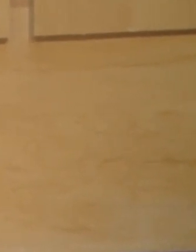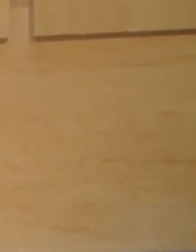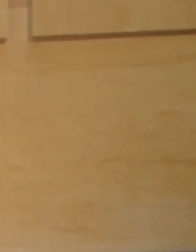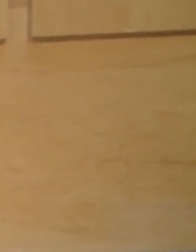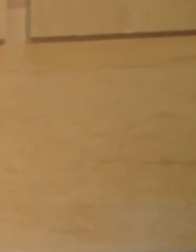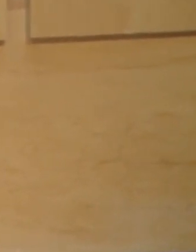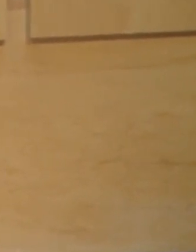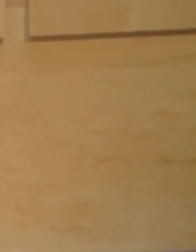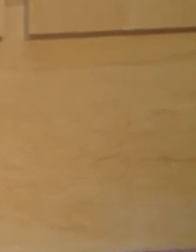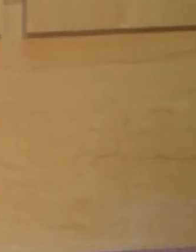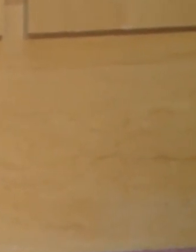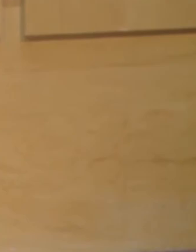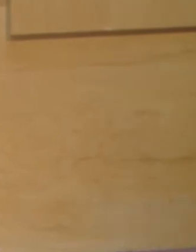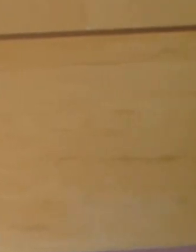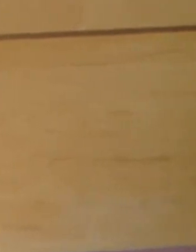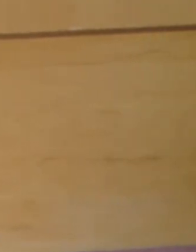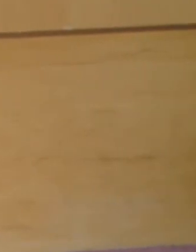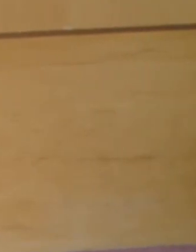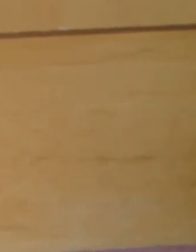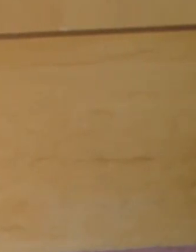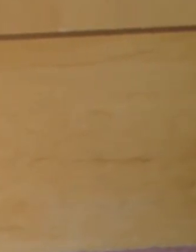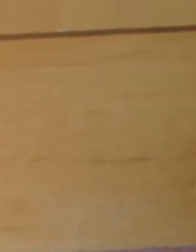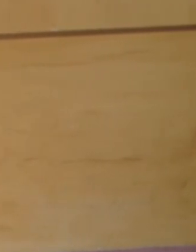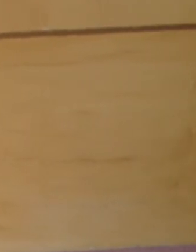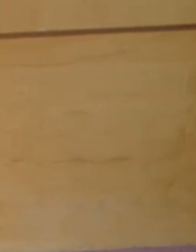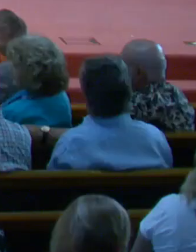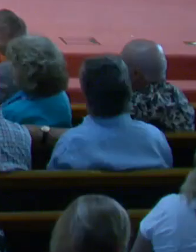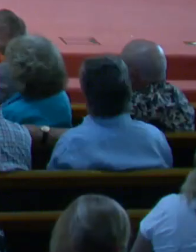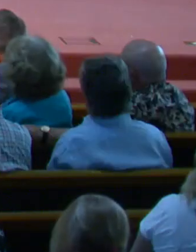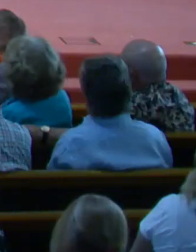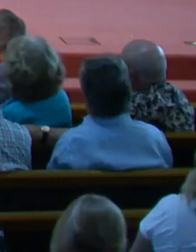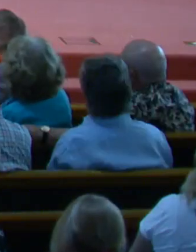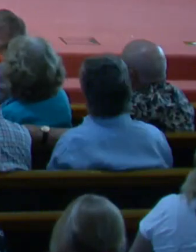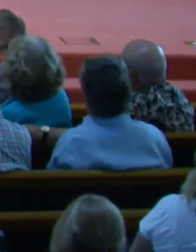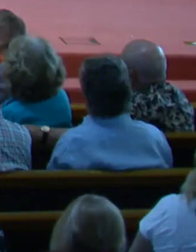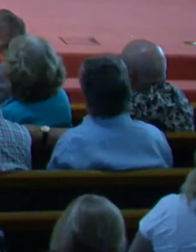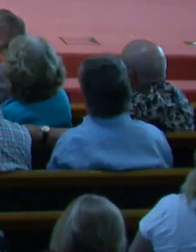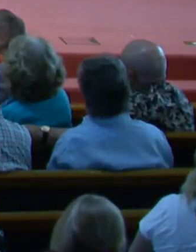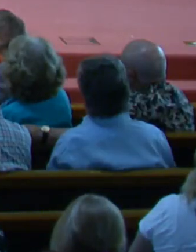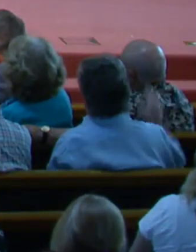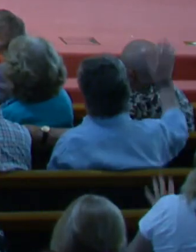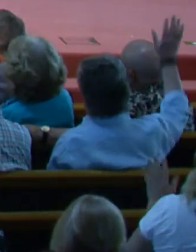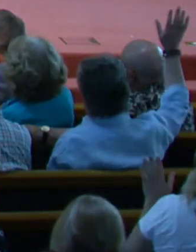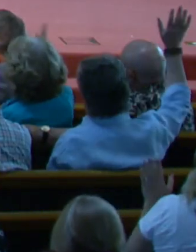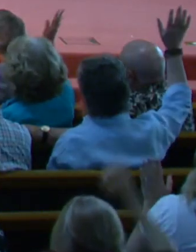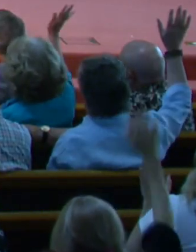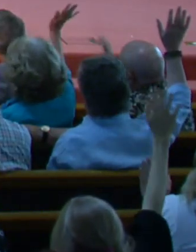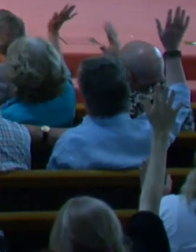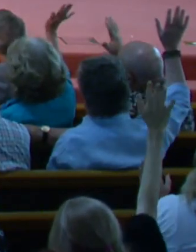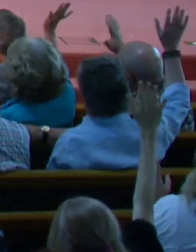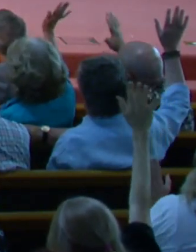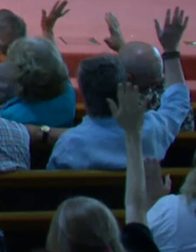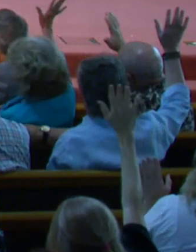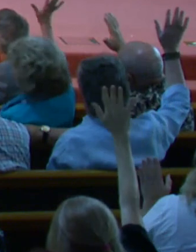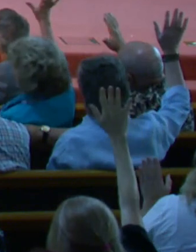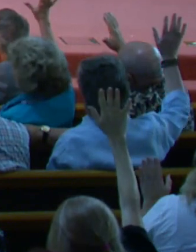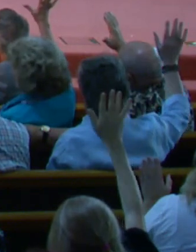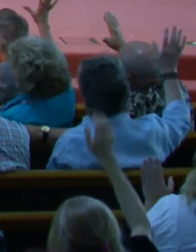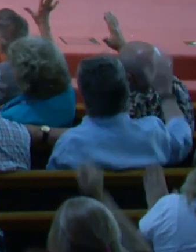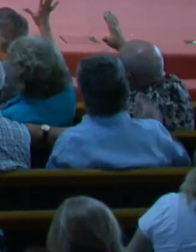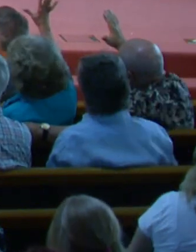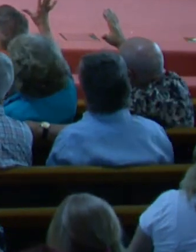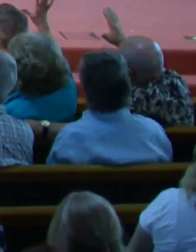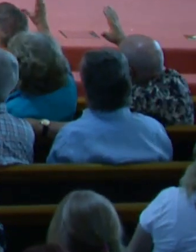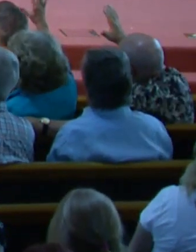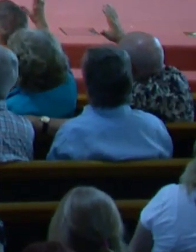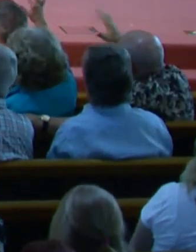the chakra systems, I've been exposed to it before. And like, if you feel like I'm really pretty knowledgeable about this. Okay, guys, well,